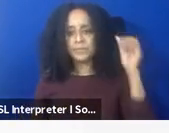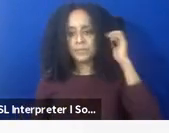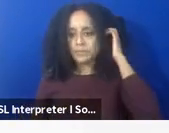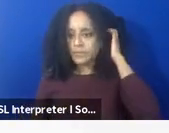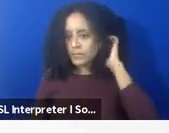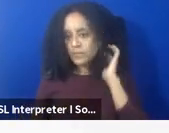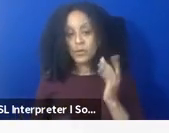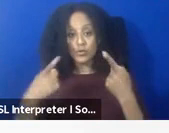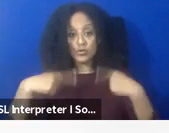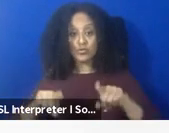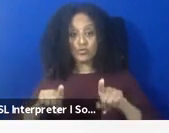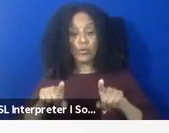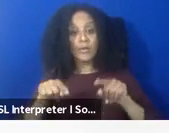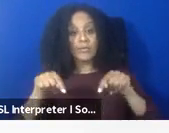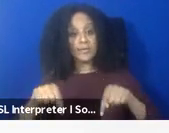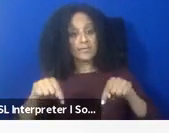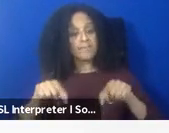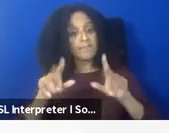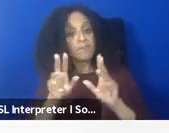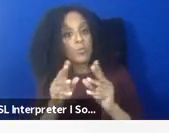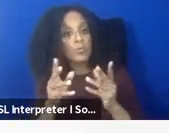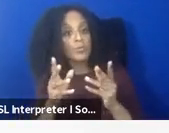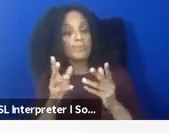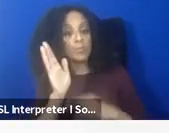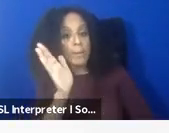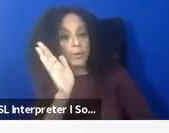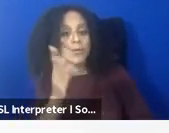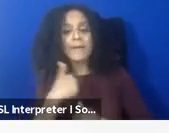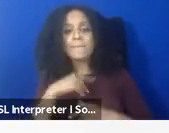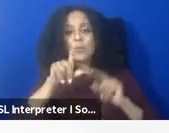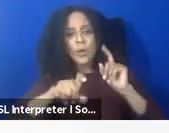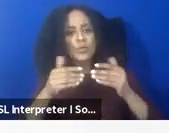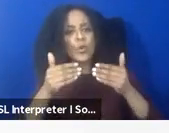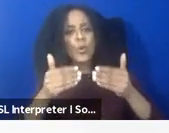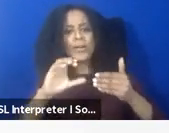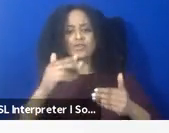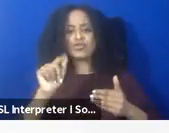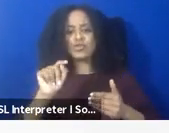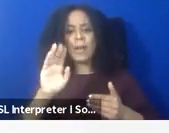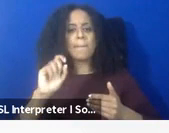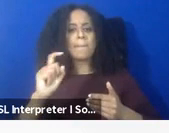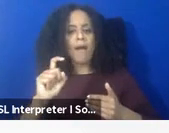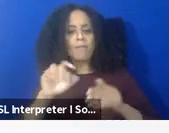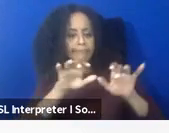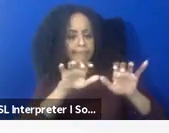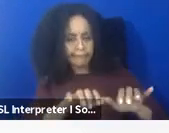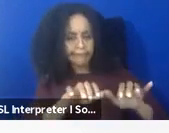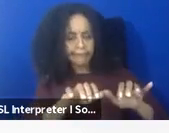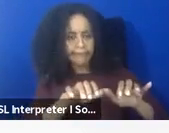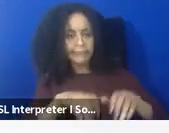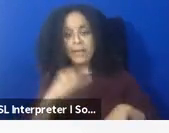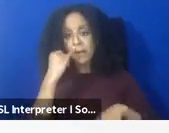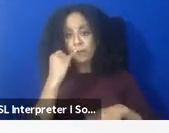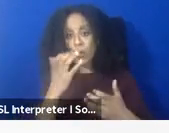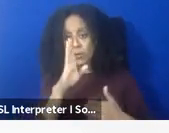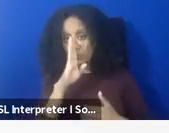During the webinar, if you have a question for our speakers, please type them in the Q&A box below. If you want to direct